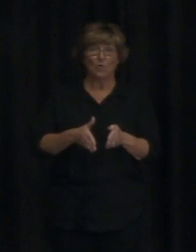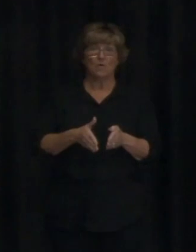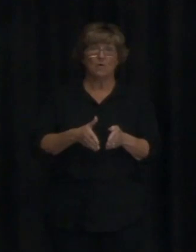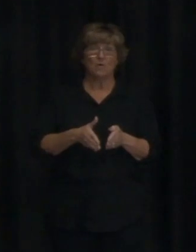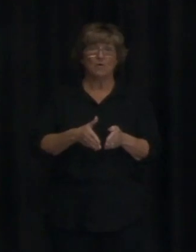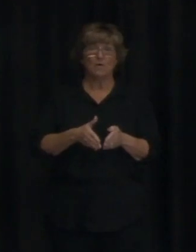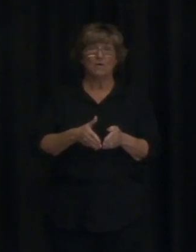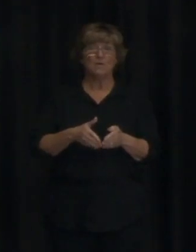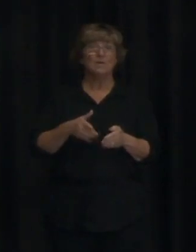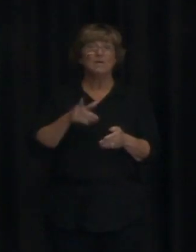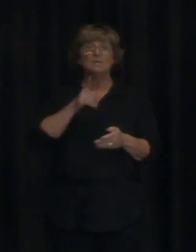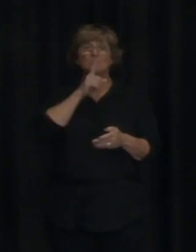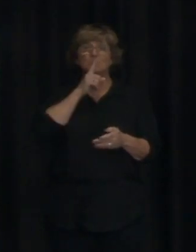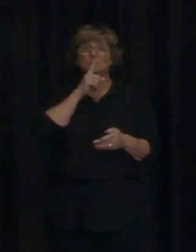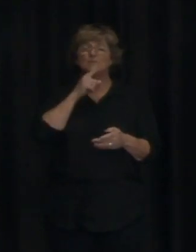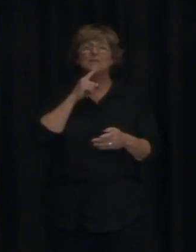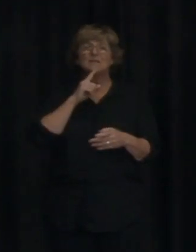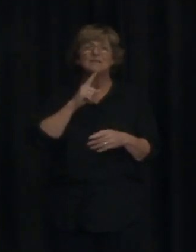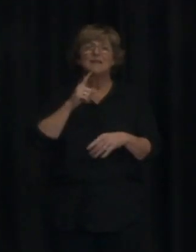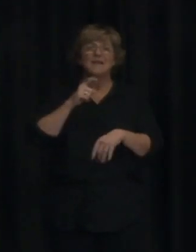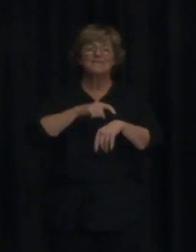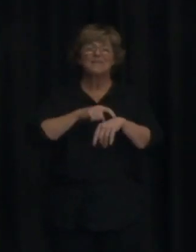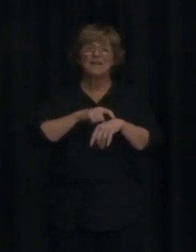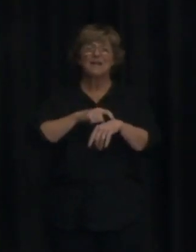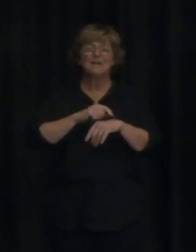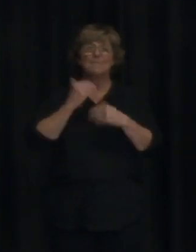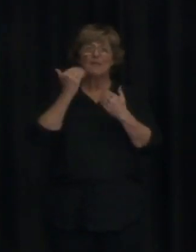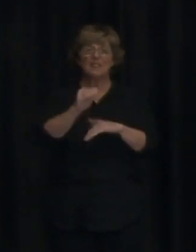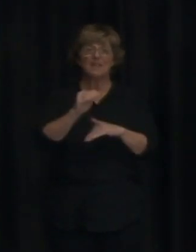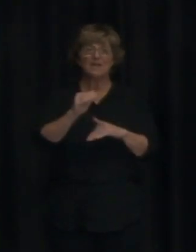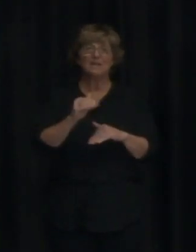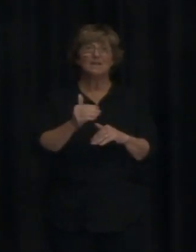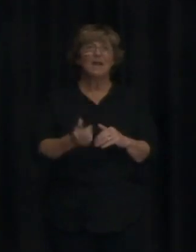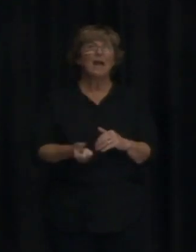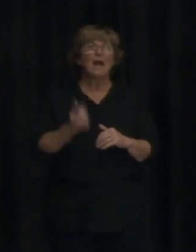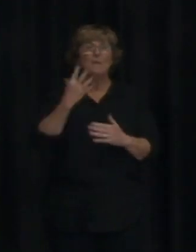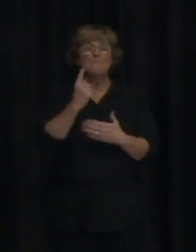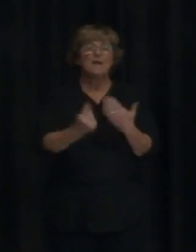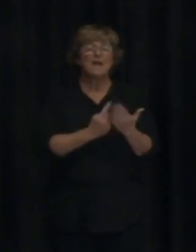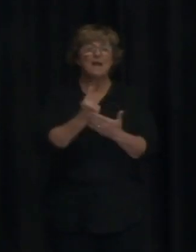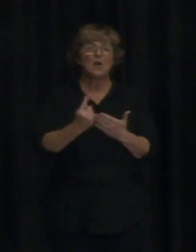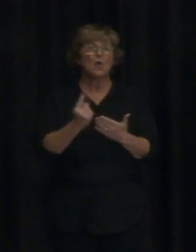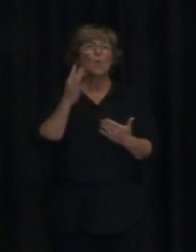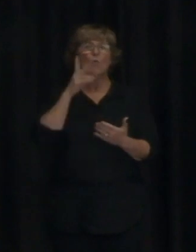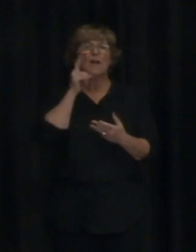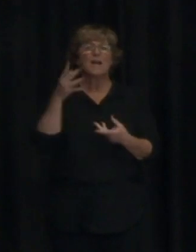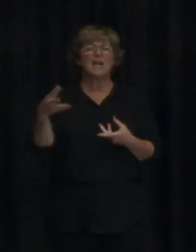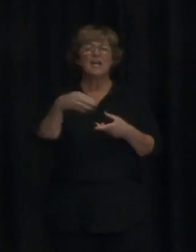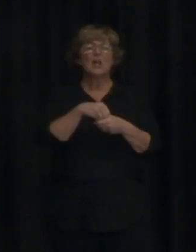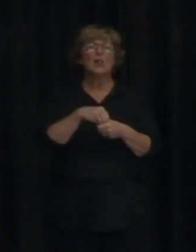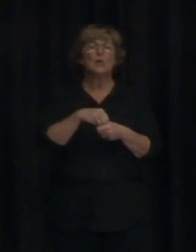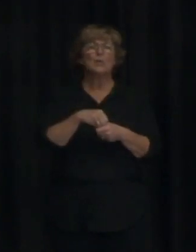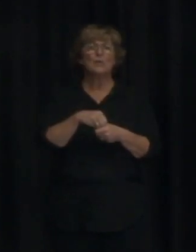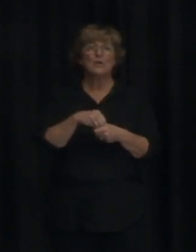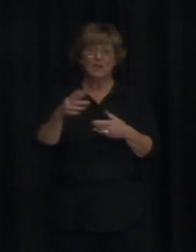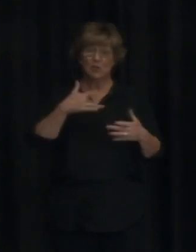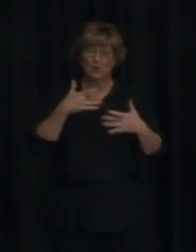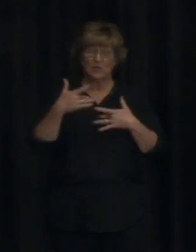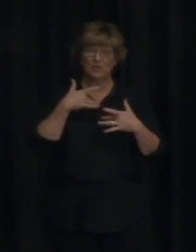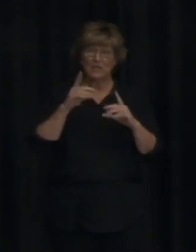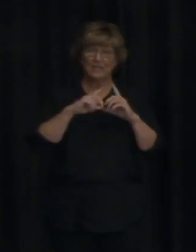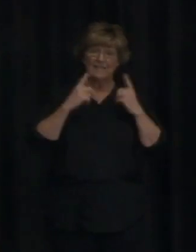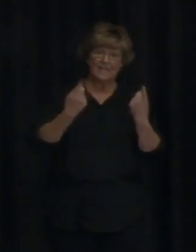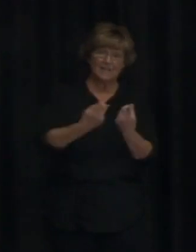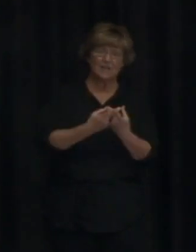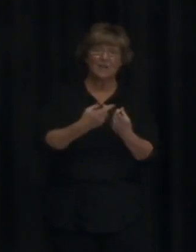set, you know, a time limit that says you have to meet in person this many hours per day. Why was that not included? Are you concerned that districts might, you